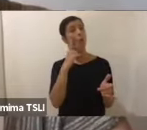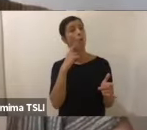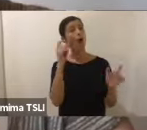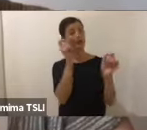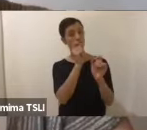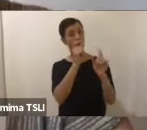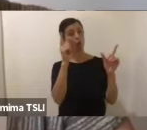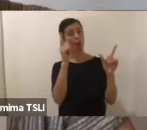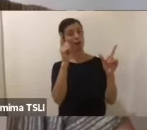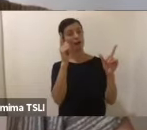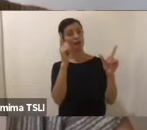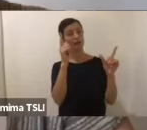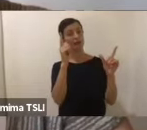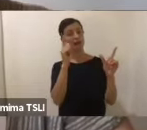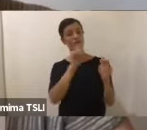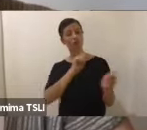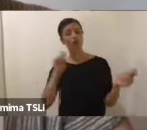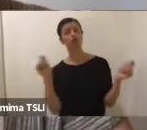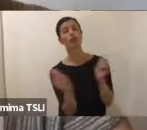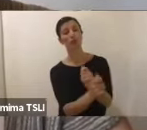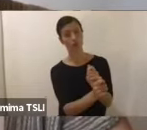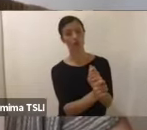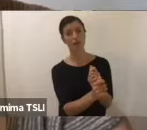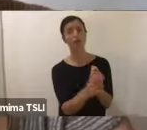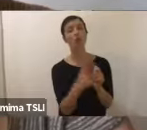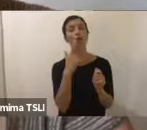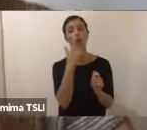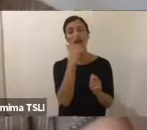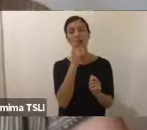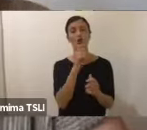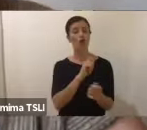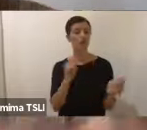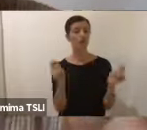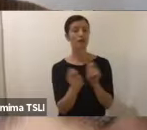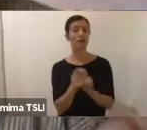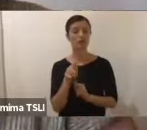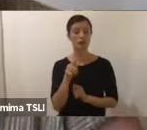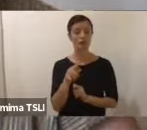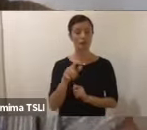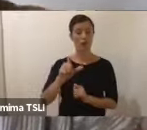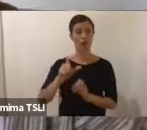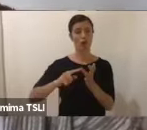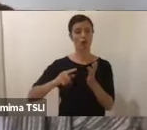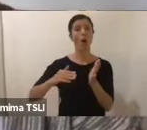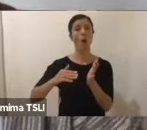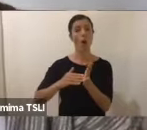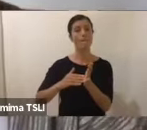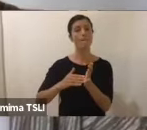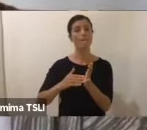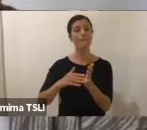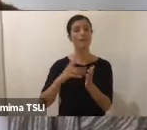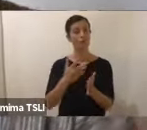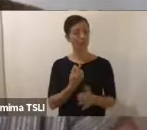revolutionary you can go to awareness is revolutionary.com we'll be putting more materials out there that people can use to just self-organize